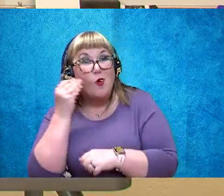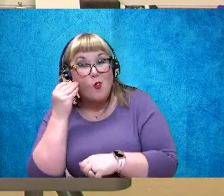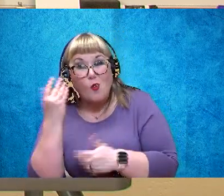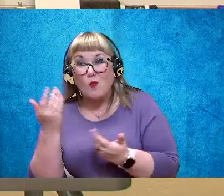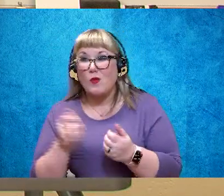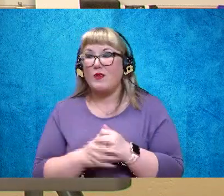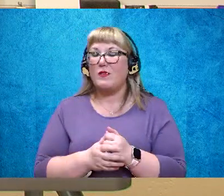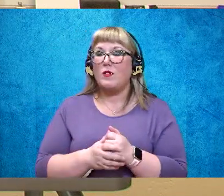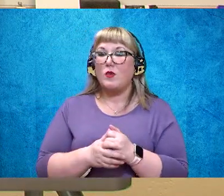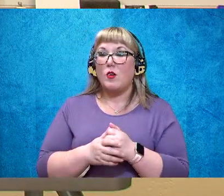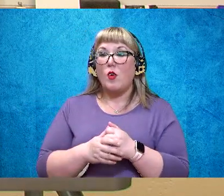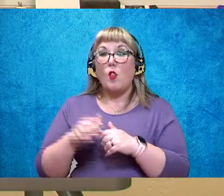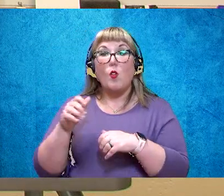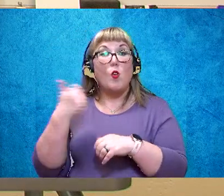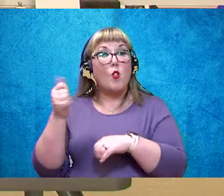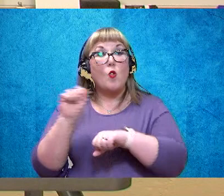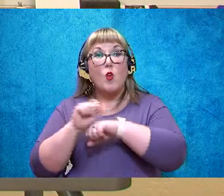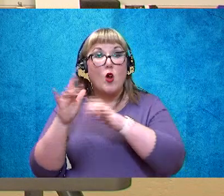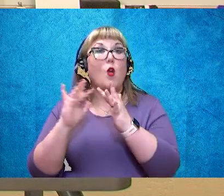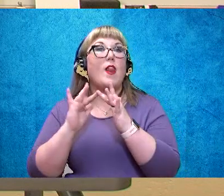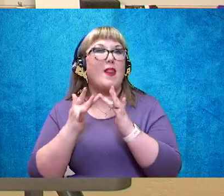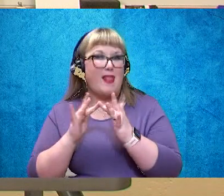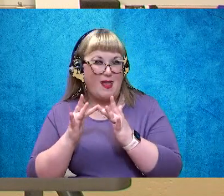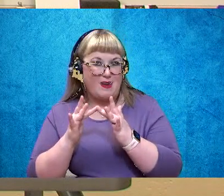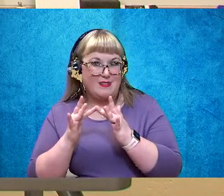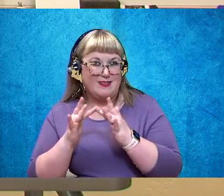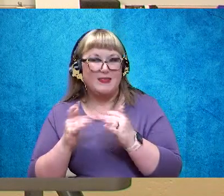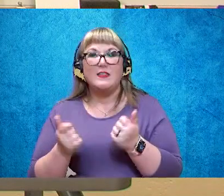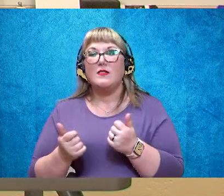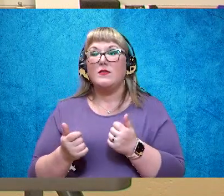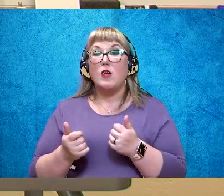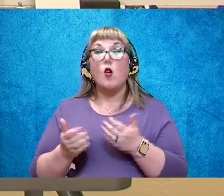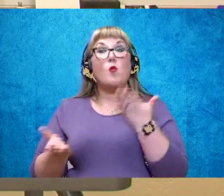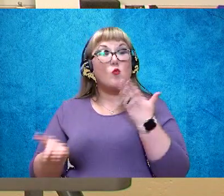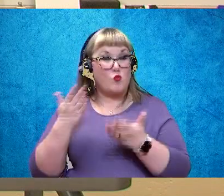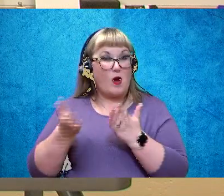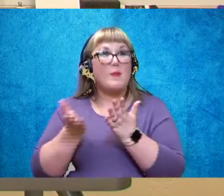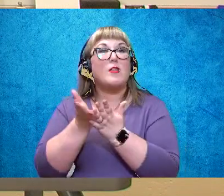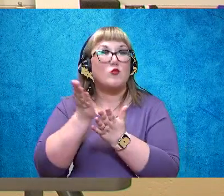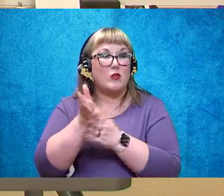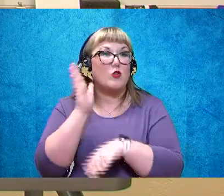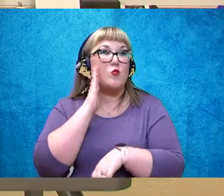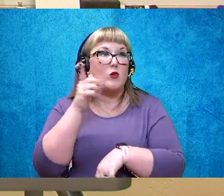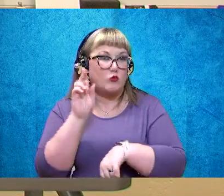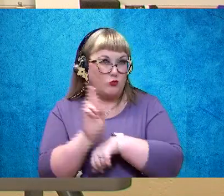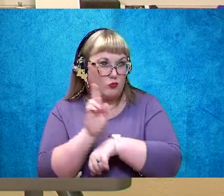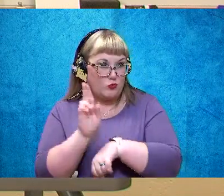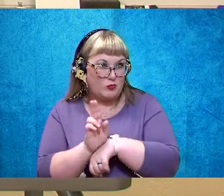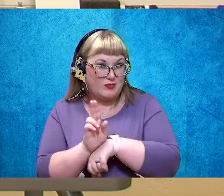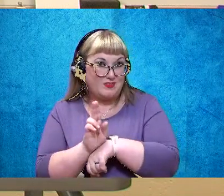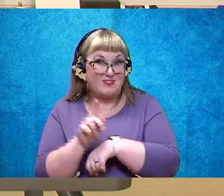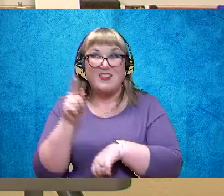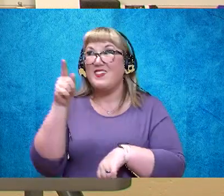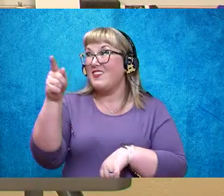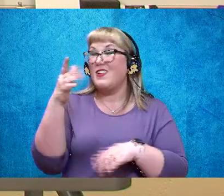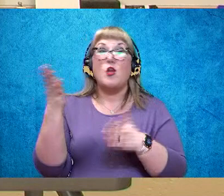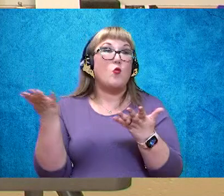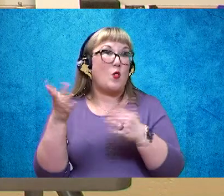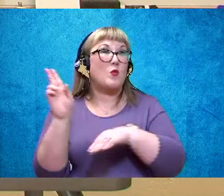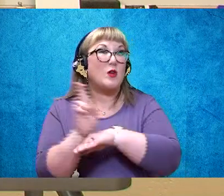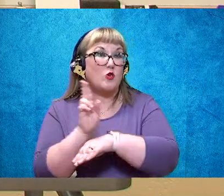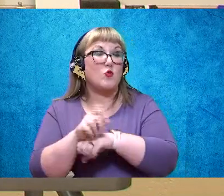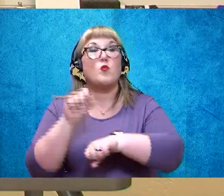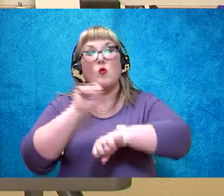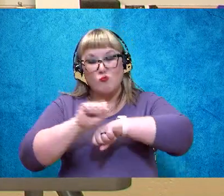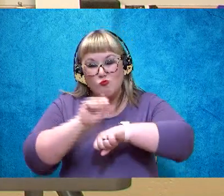or working in your online classroom, this is probably the strategy that you're going to use, because this is what we use when we work